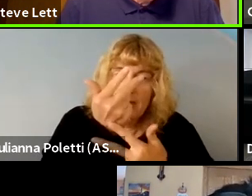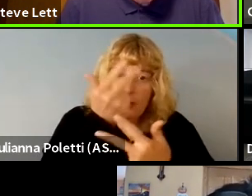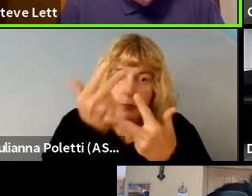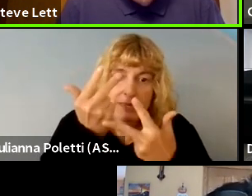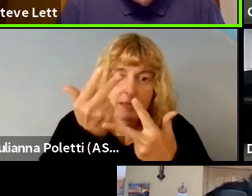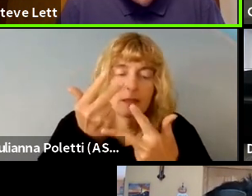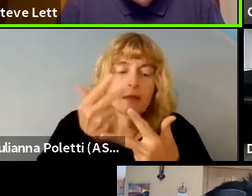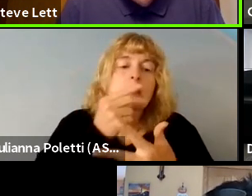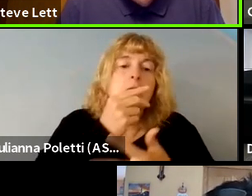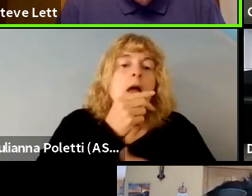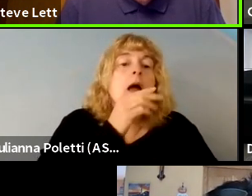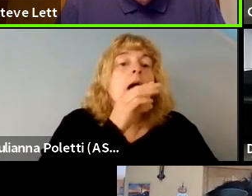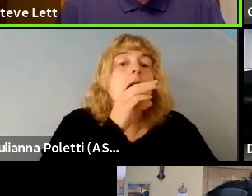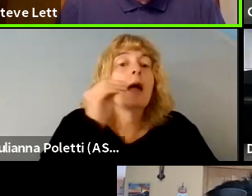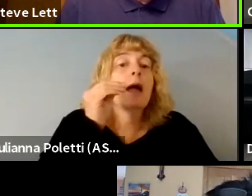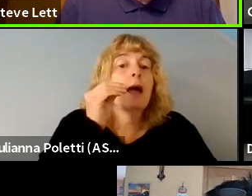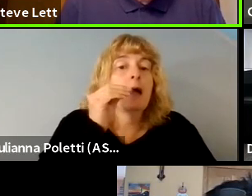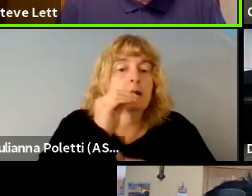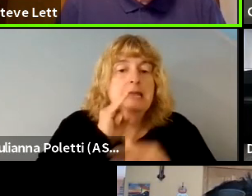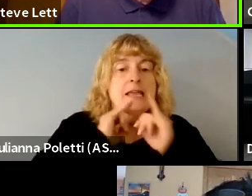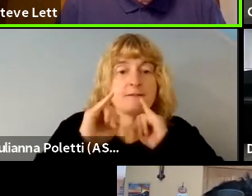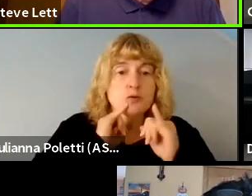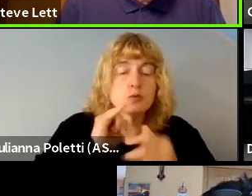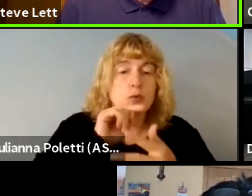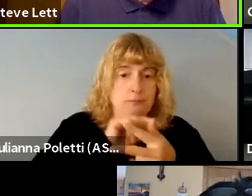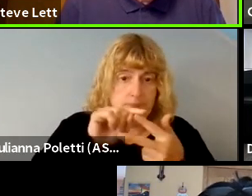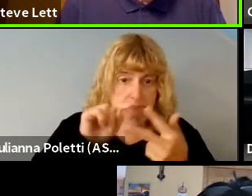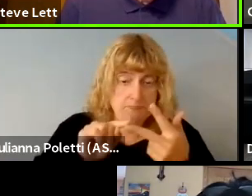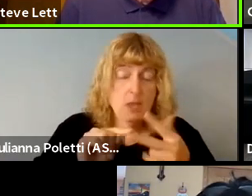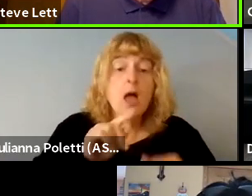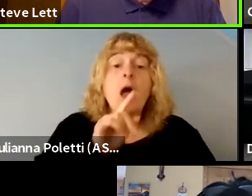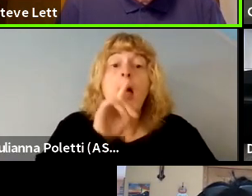Independent, 1 Democrat, for the purpose of